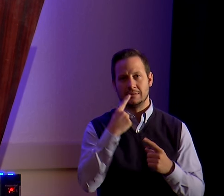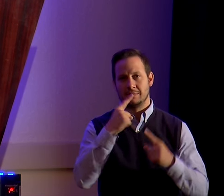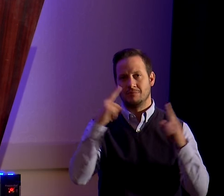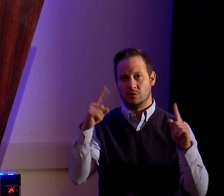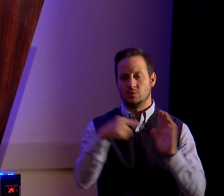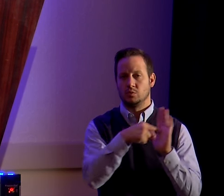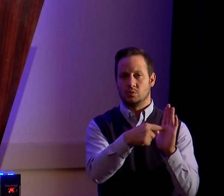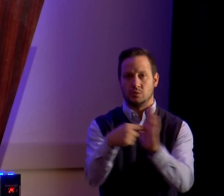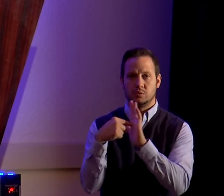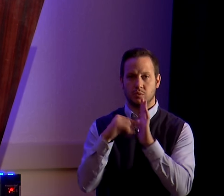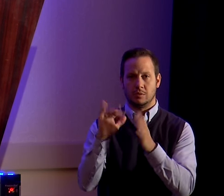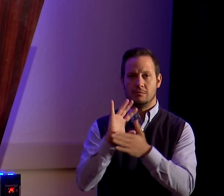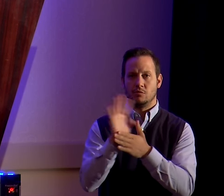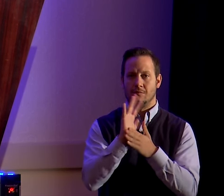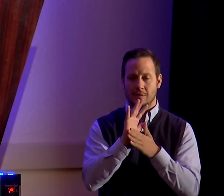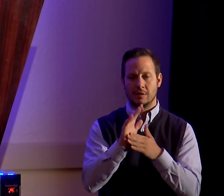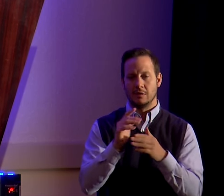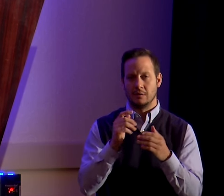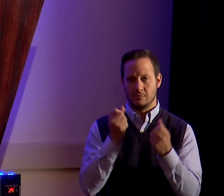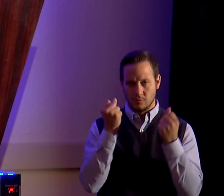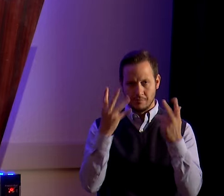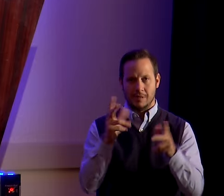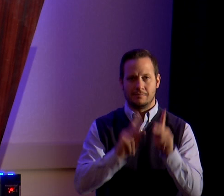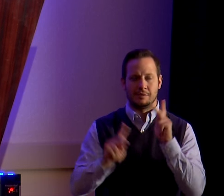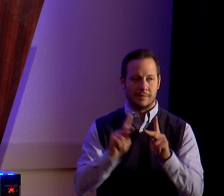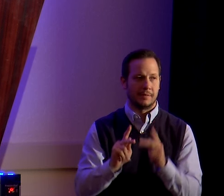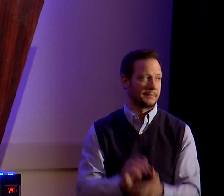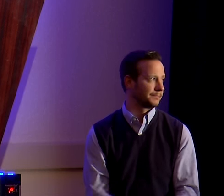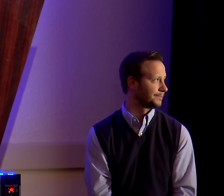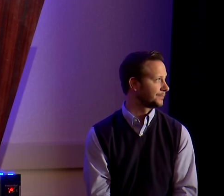movie be shown to the general public.